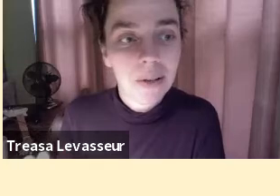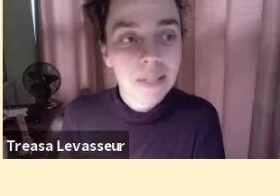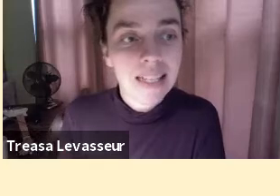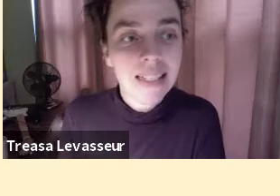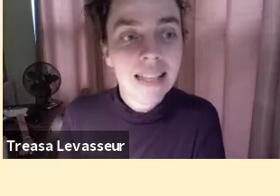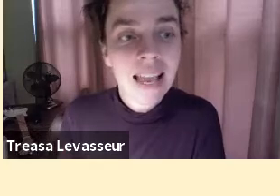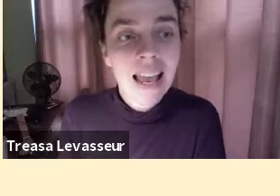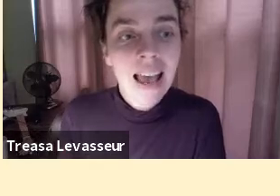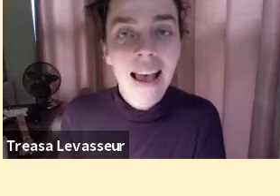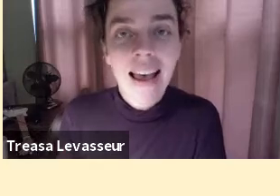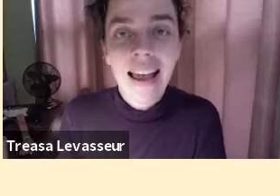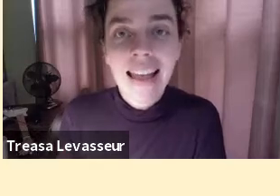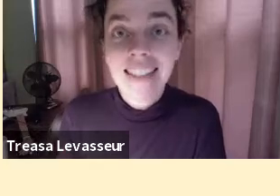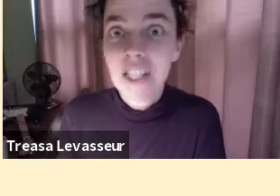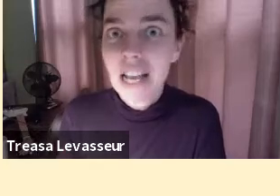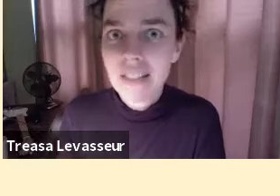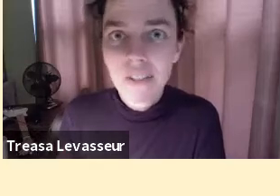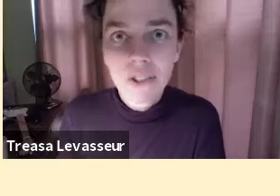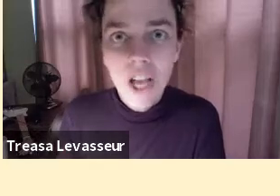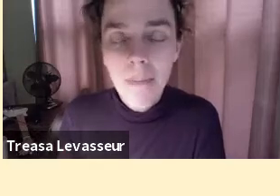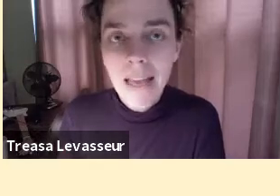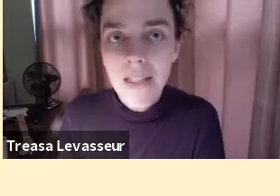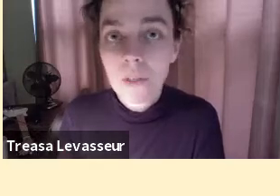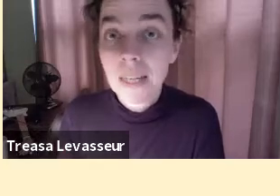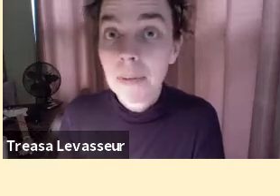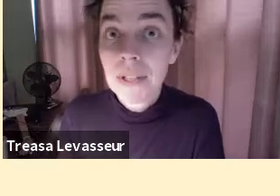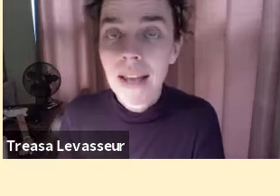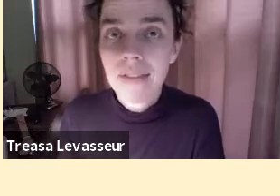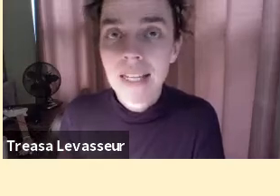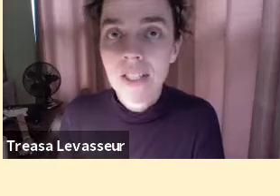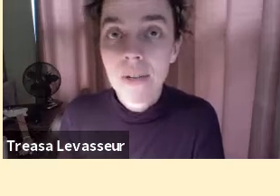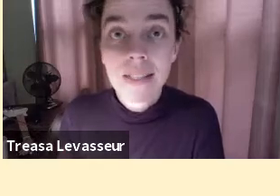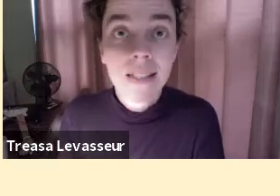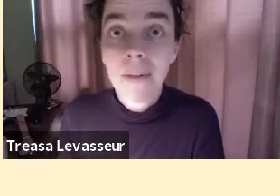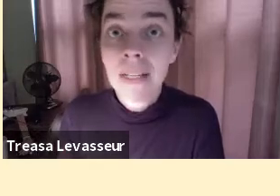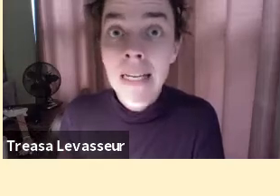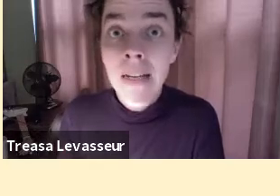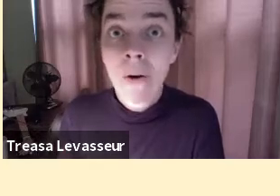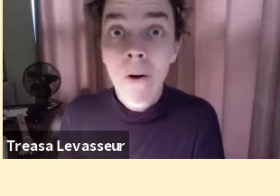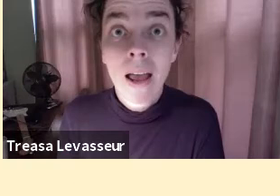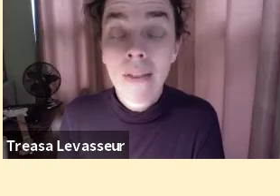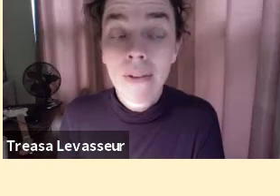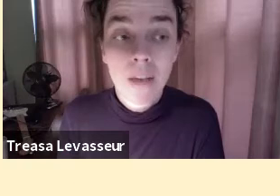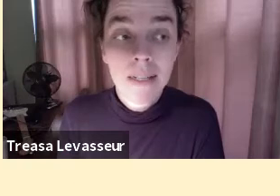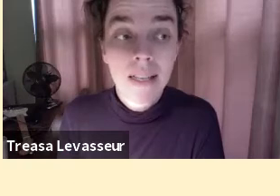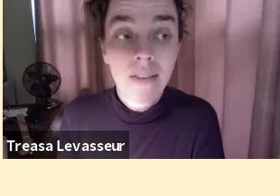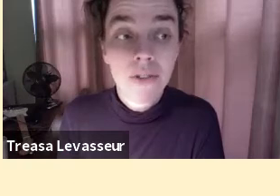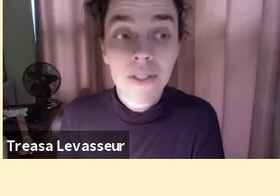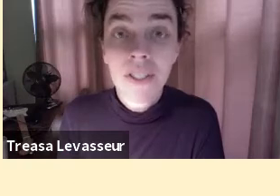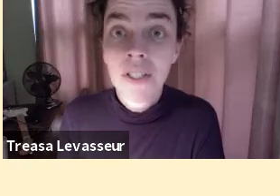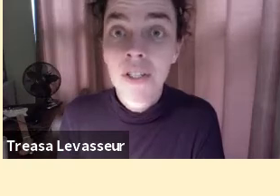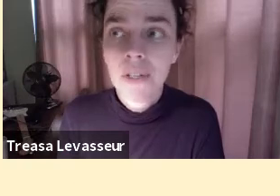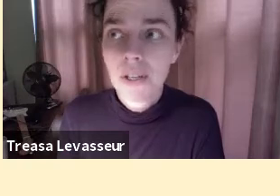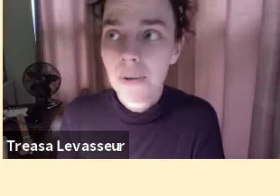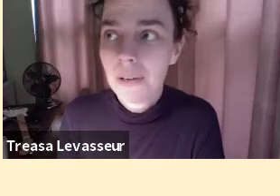window closes, and suggest future topics or deeper dives into accessibility or other topics of